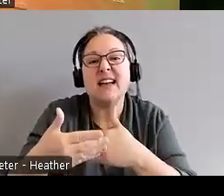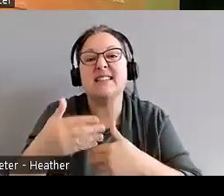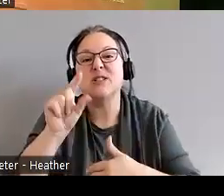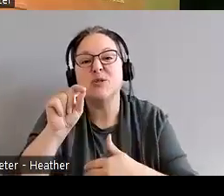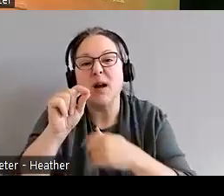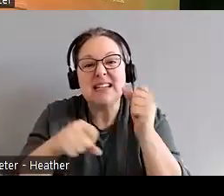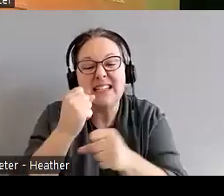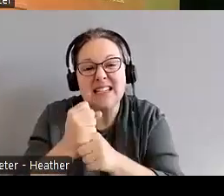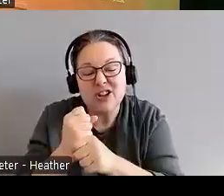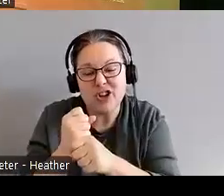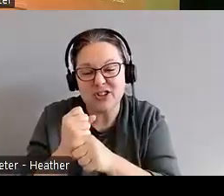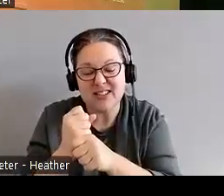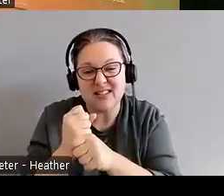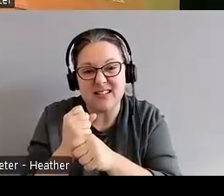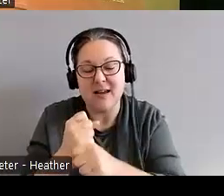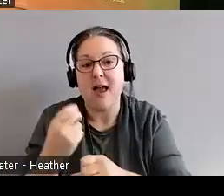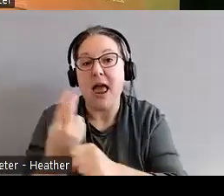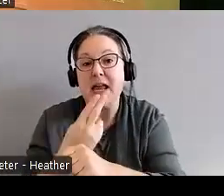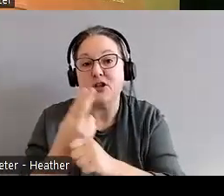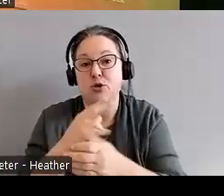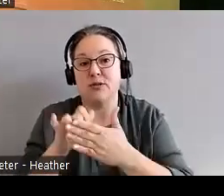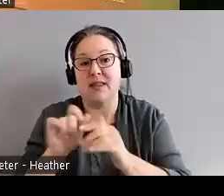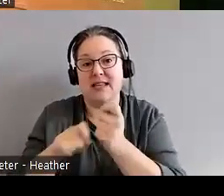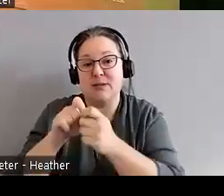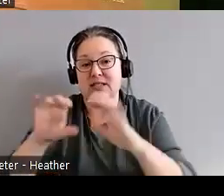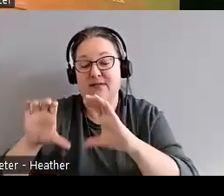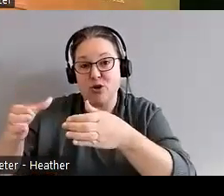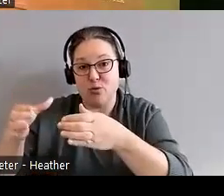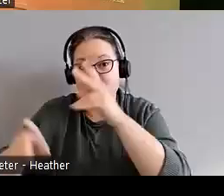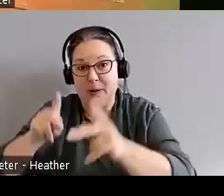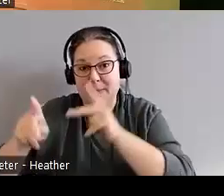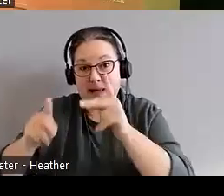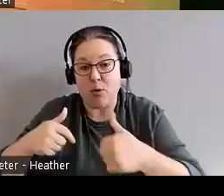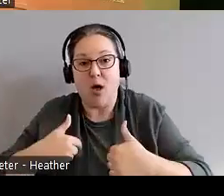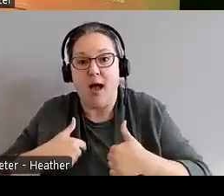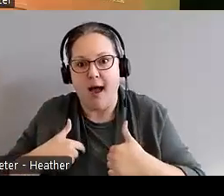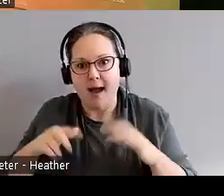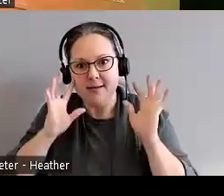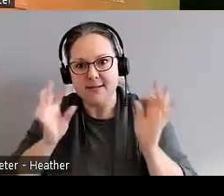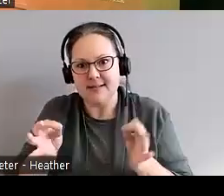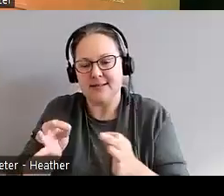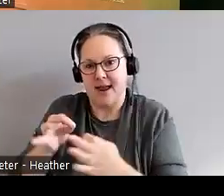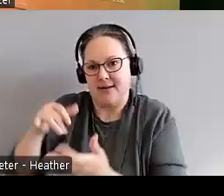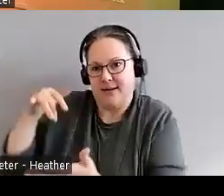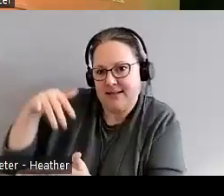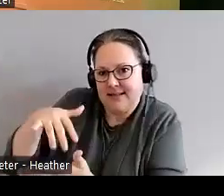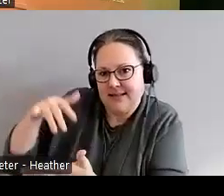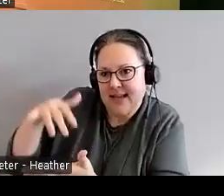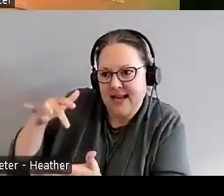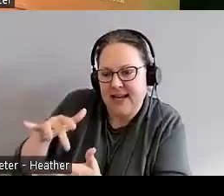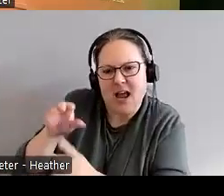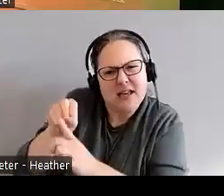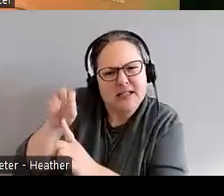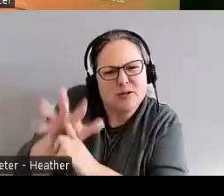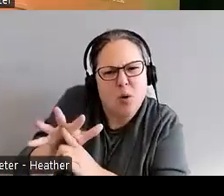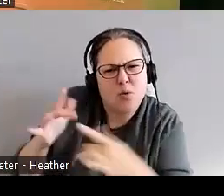that particular cohort, I decided to study, does exposure to depression during